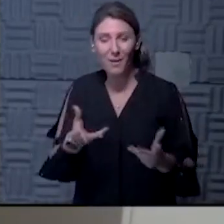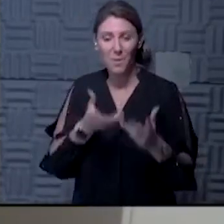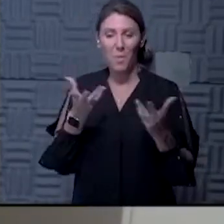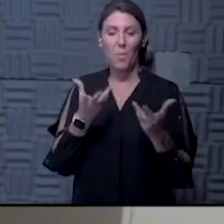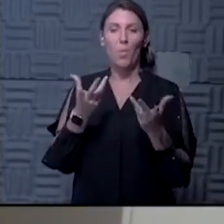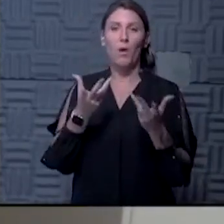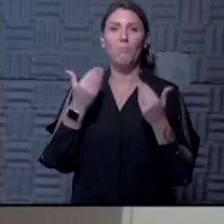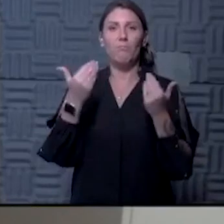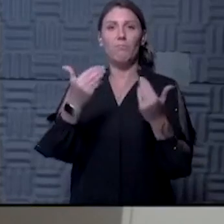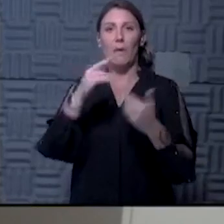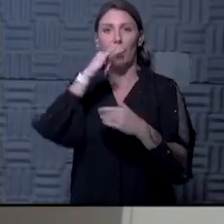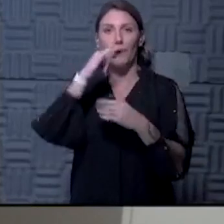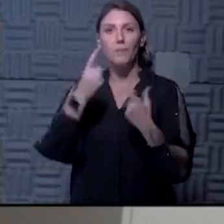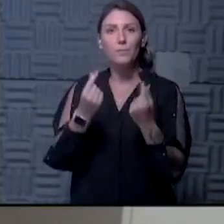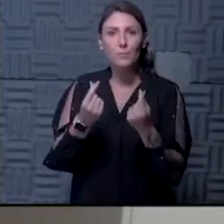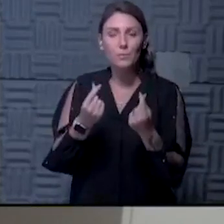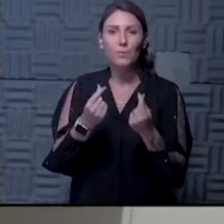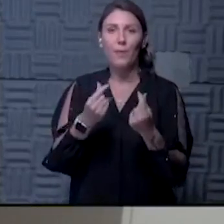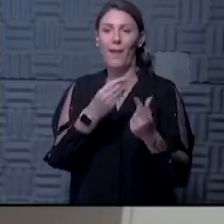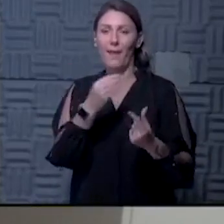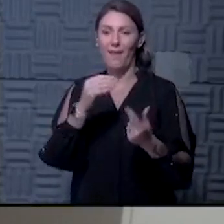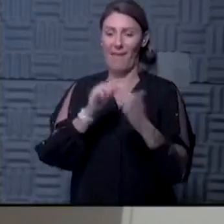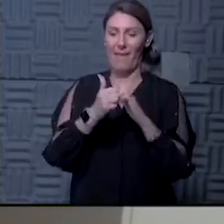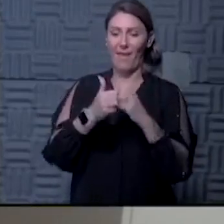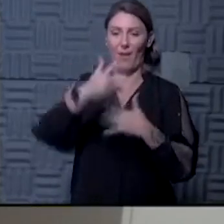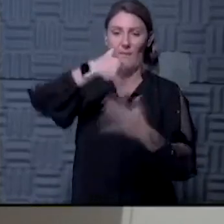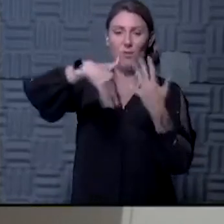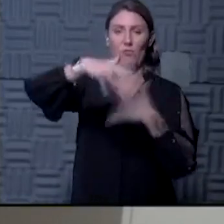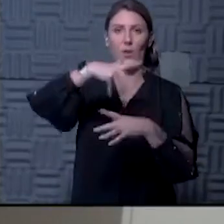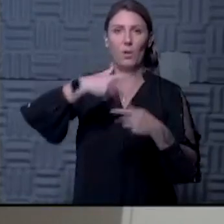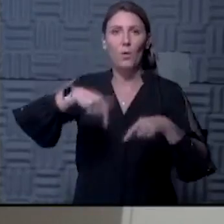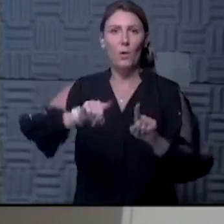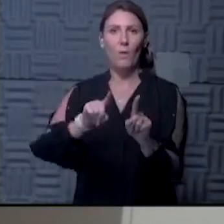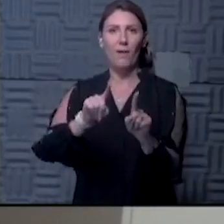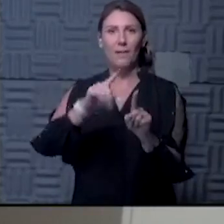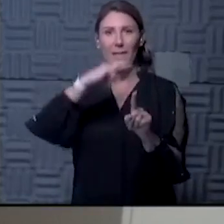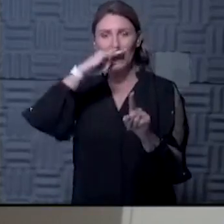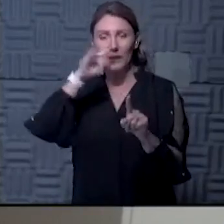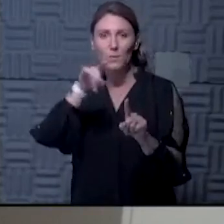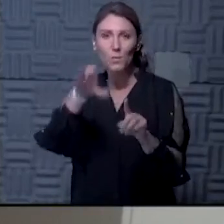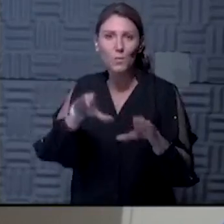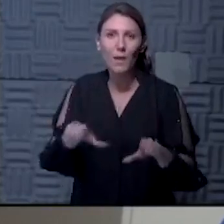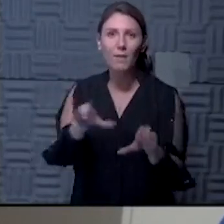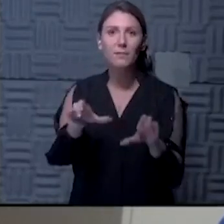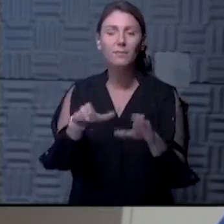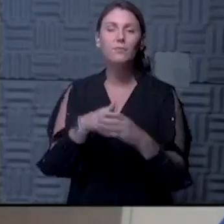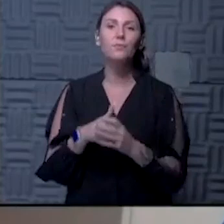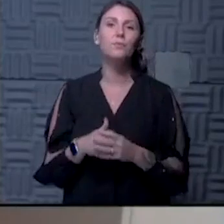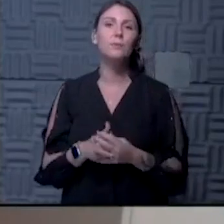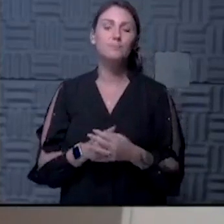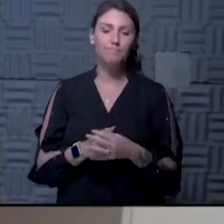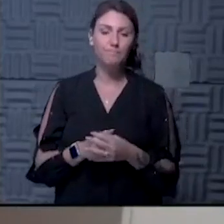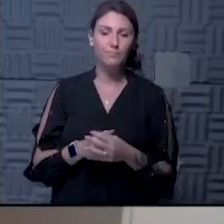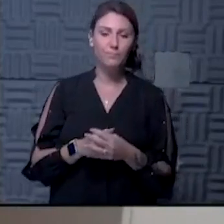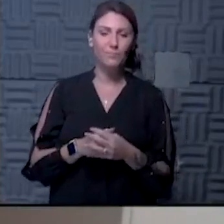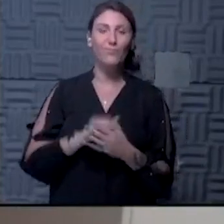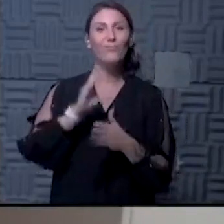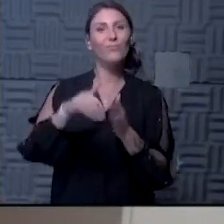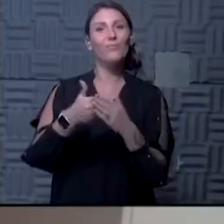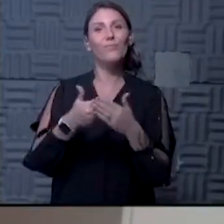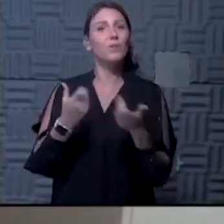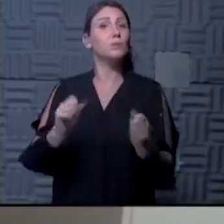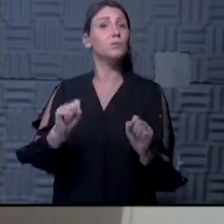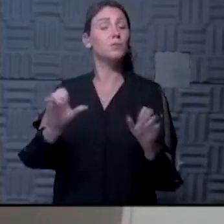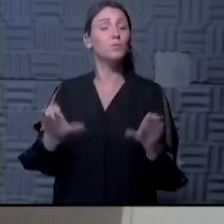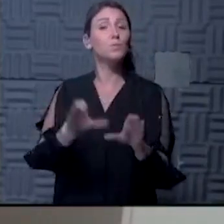kids do and how they interact while those kids are doing those activities. And then of course, we're all trying to do the right